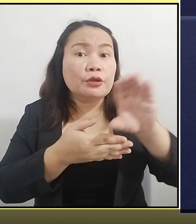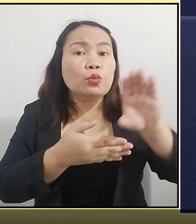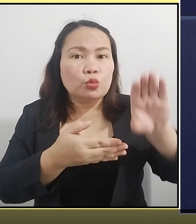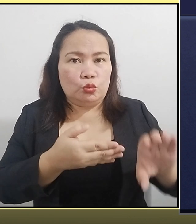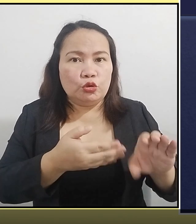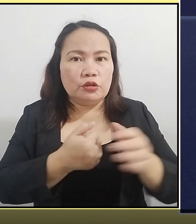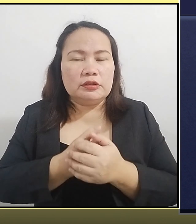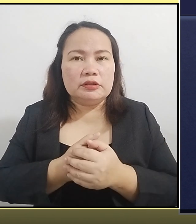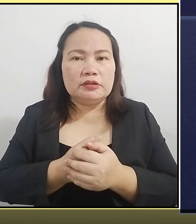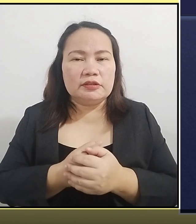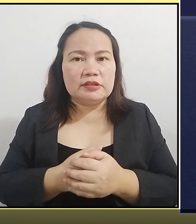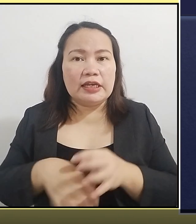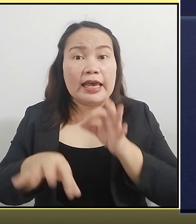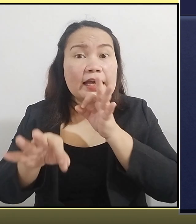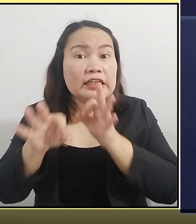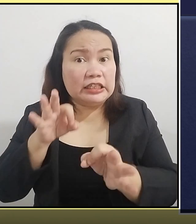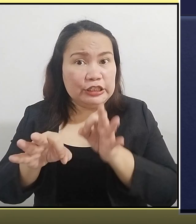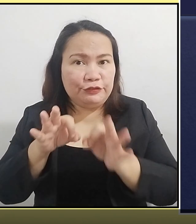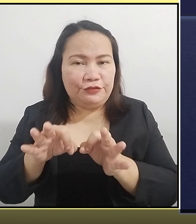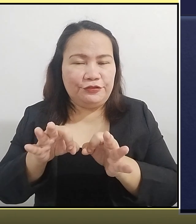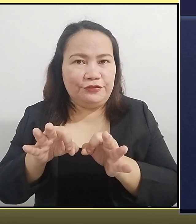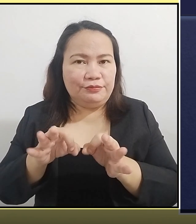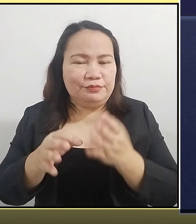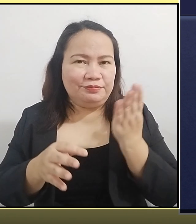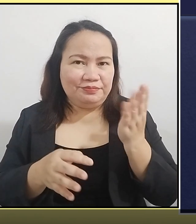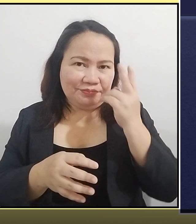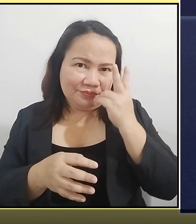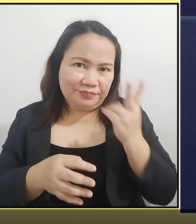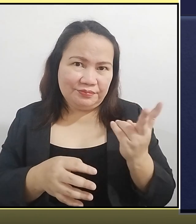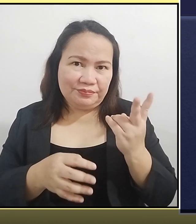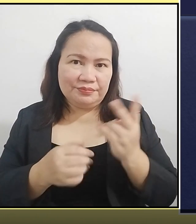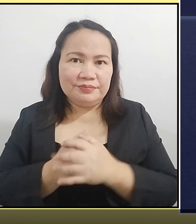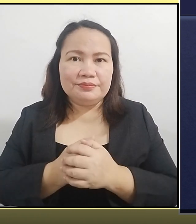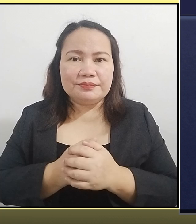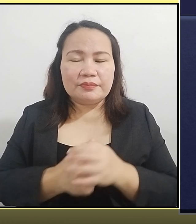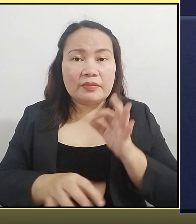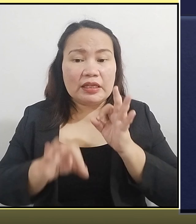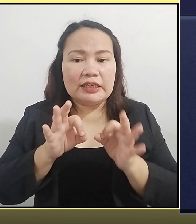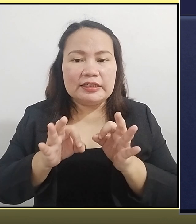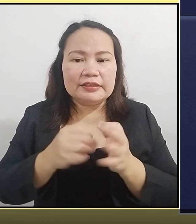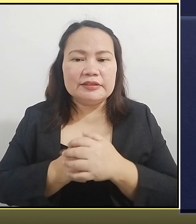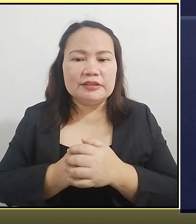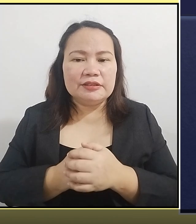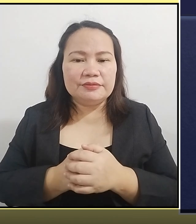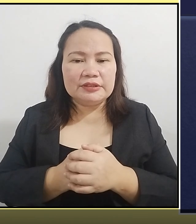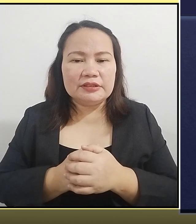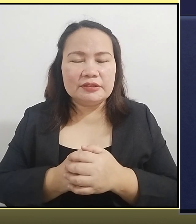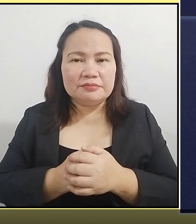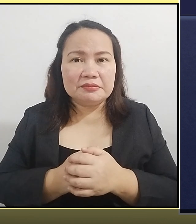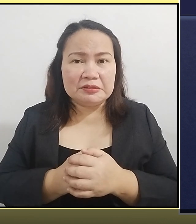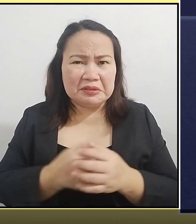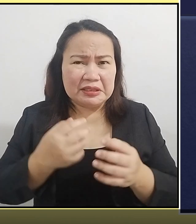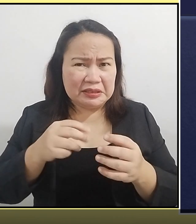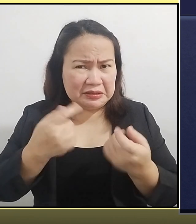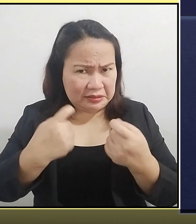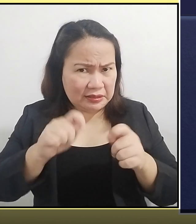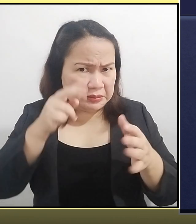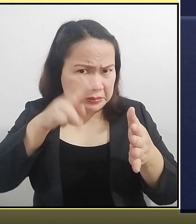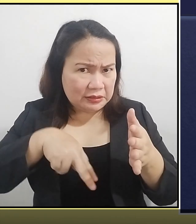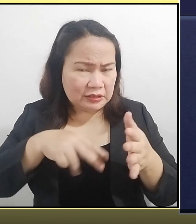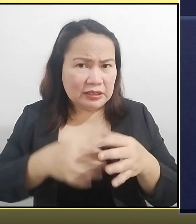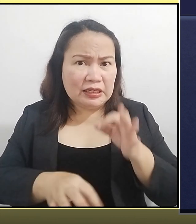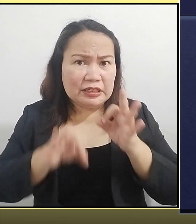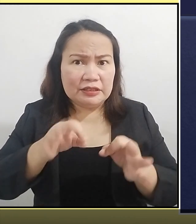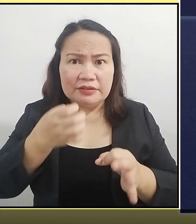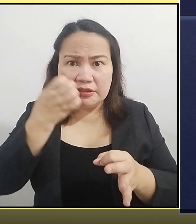conclusion. Okay, so lagay natin dito si if, dito si then. Okay, now, if you will try to read the given statement, if